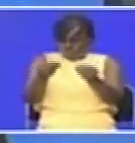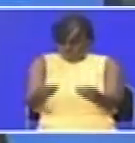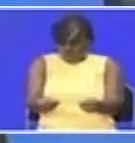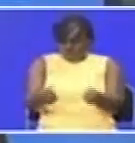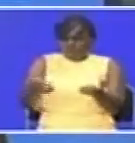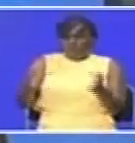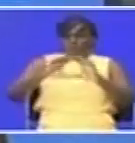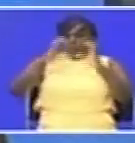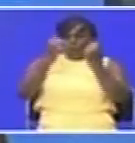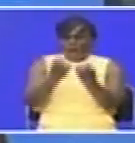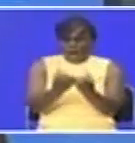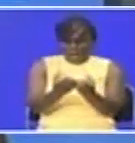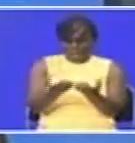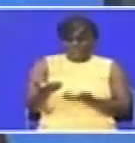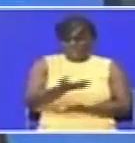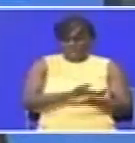of global nature.